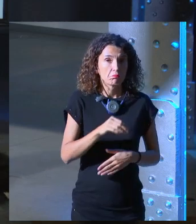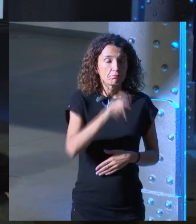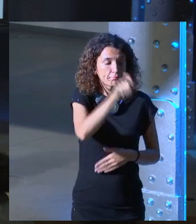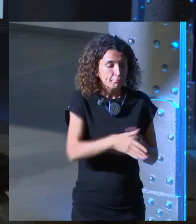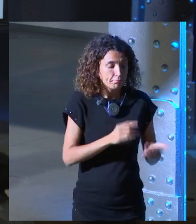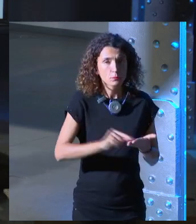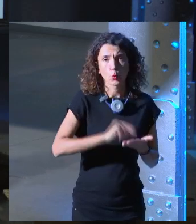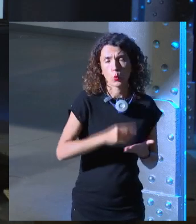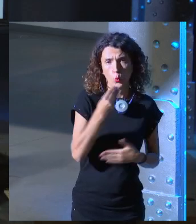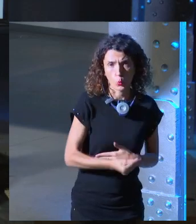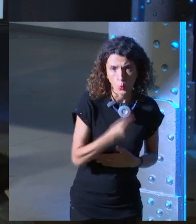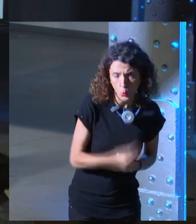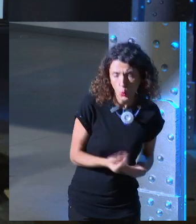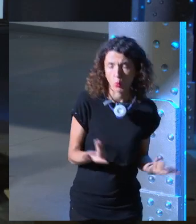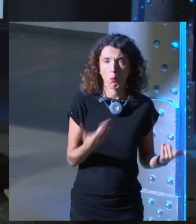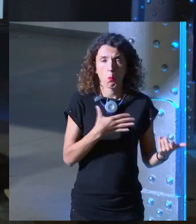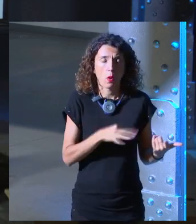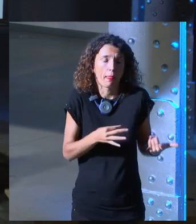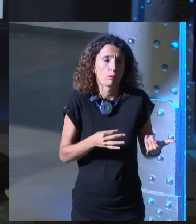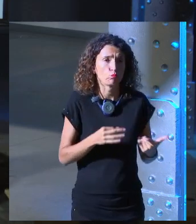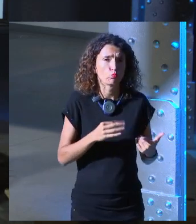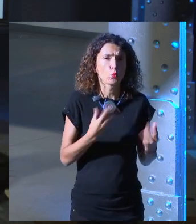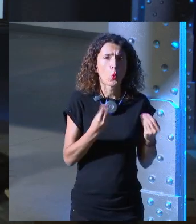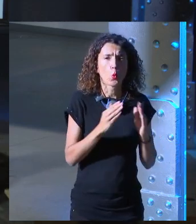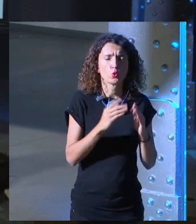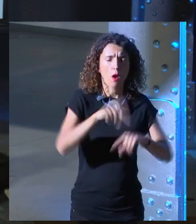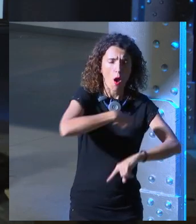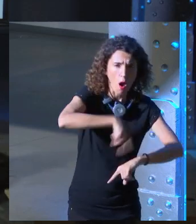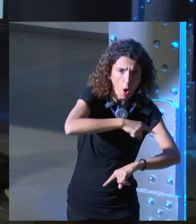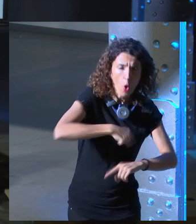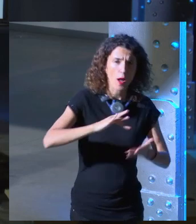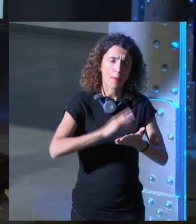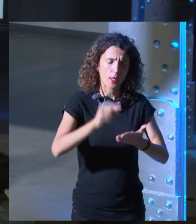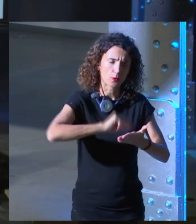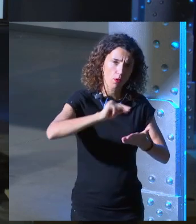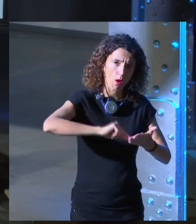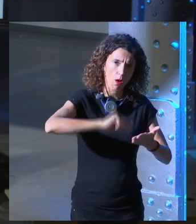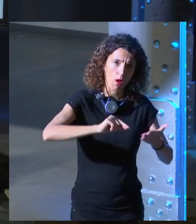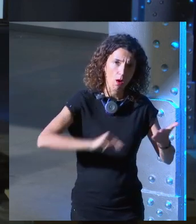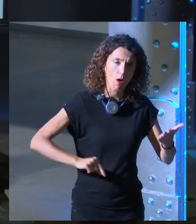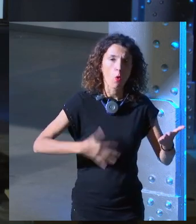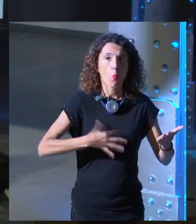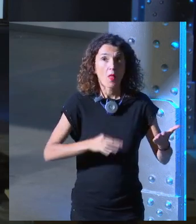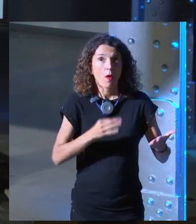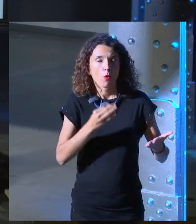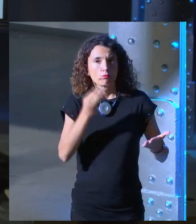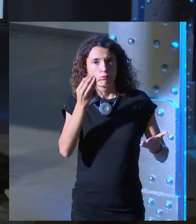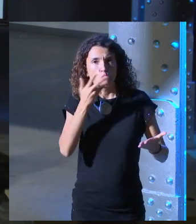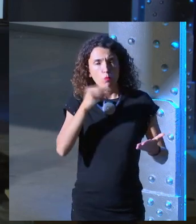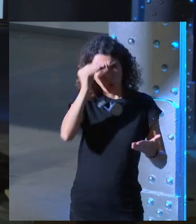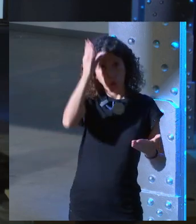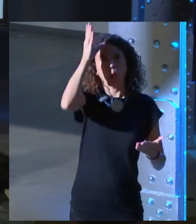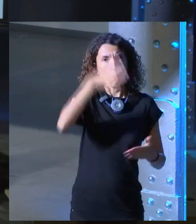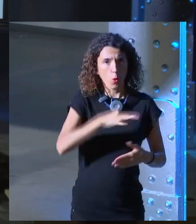your 10,000 hours, and you can know how to do whatever it is you have to do. And you should do,